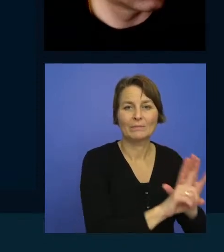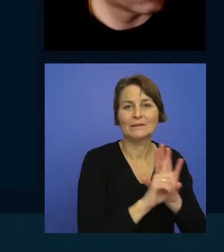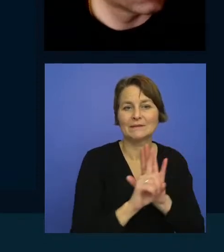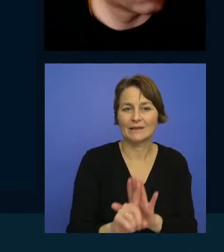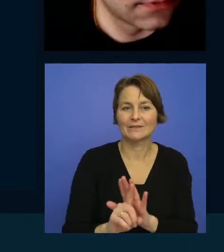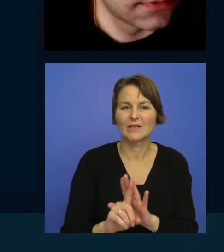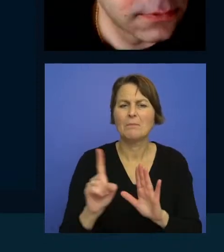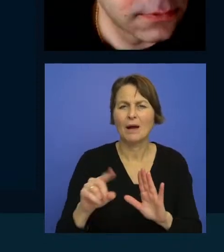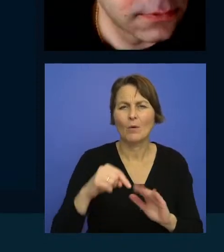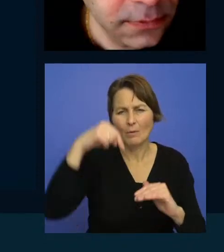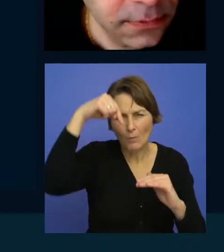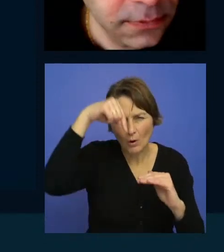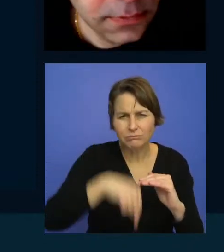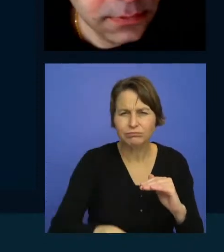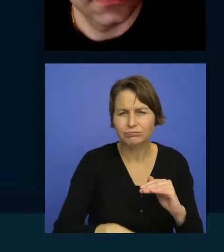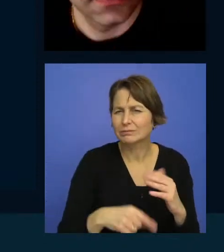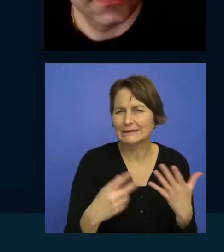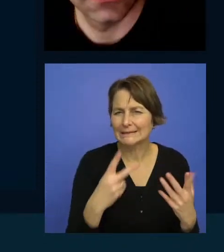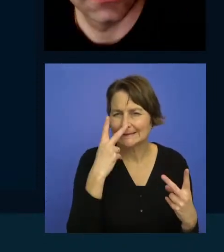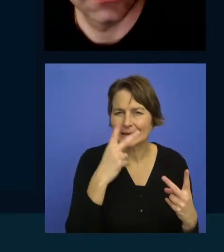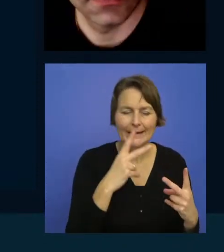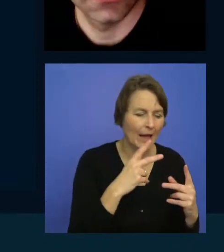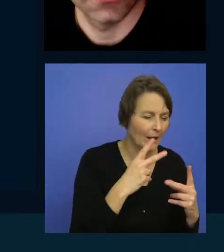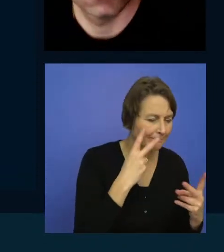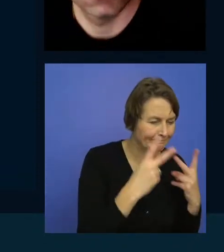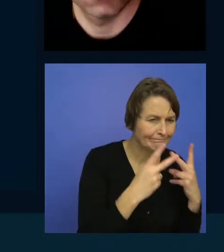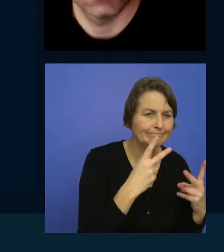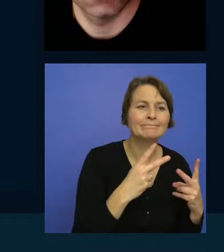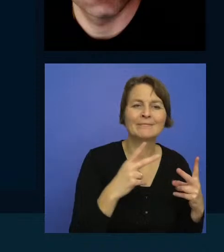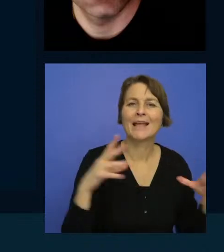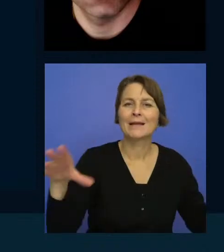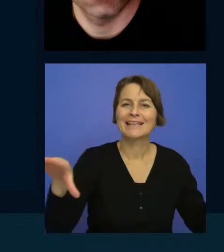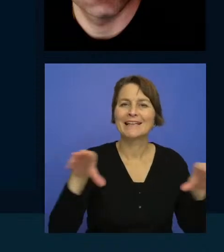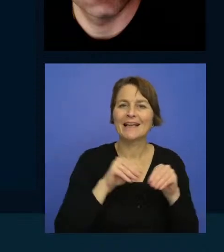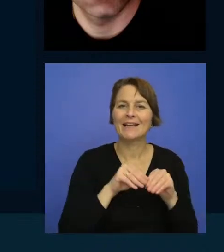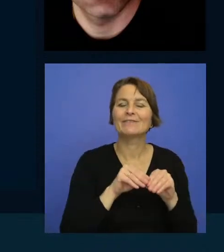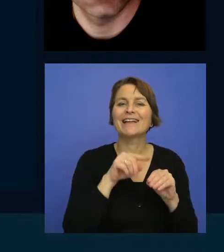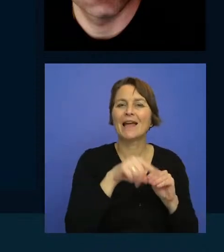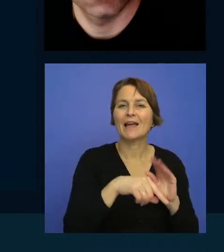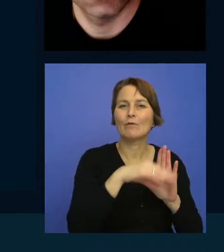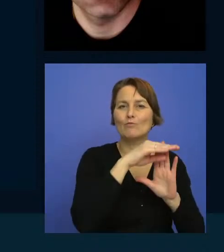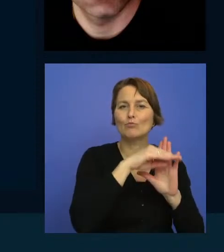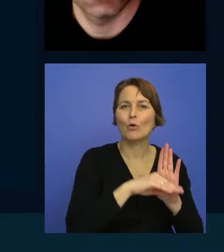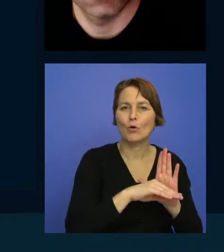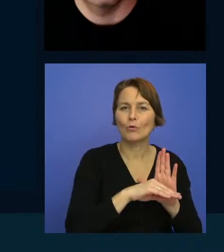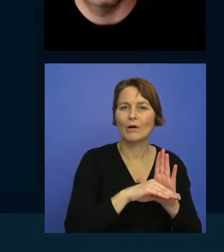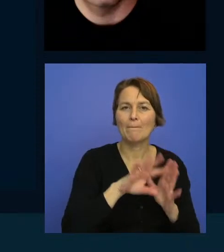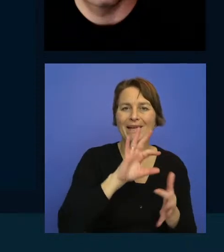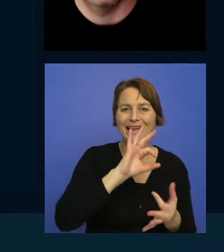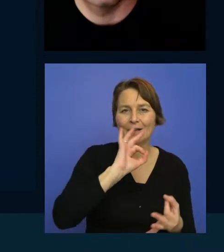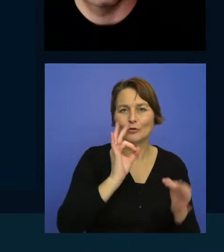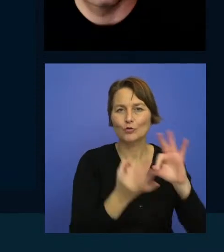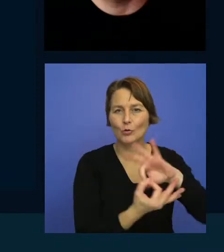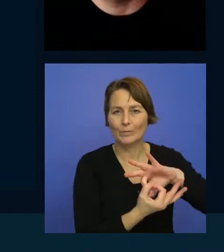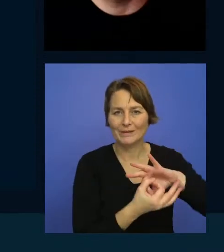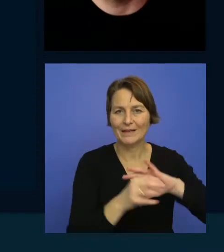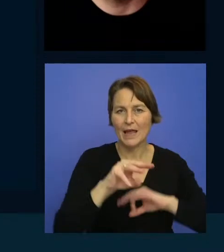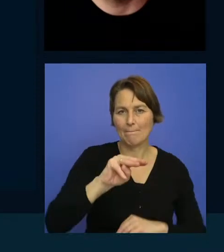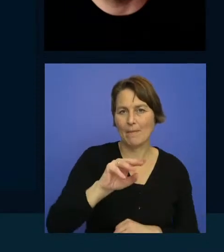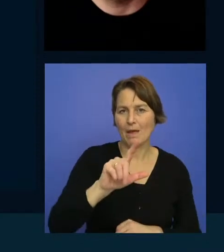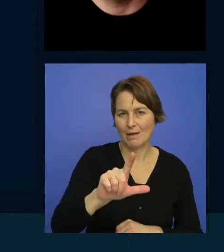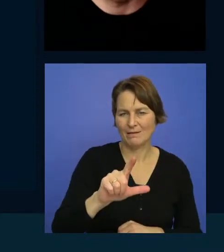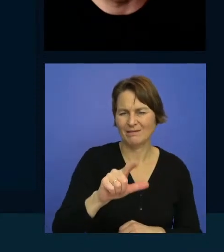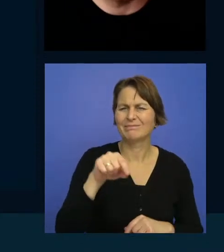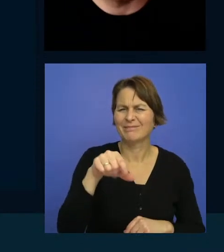further. So for that, I can use Interpret ML and its black box explanations. So I'm going